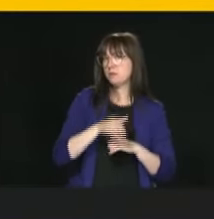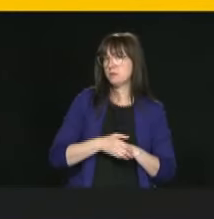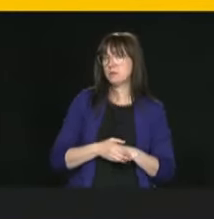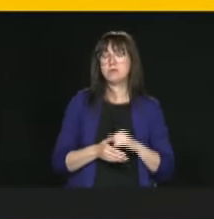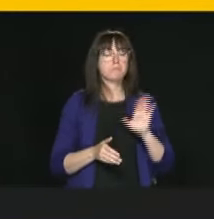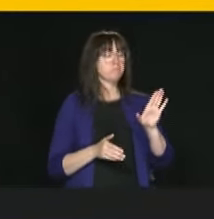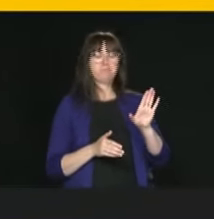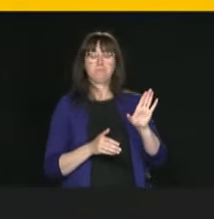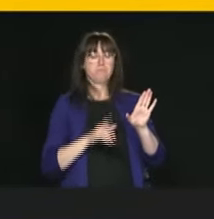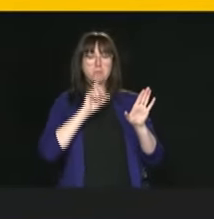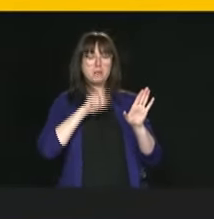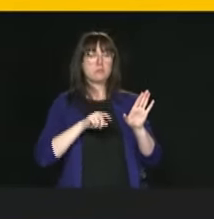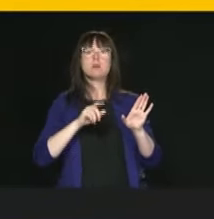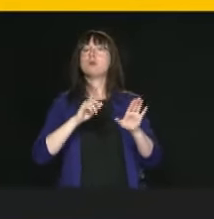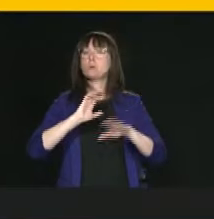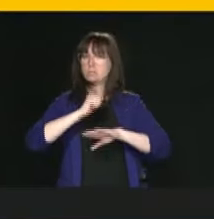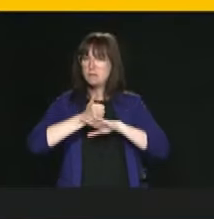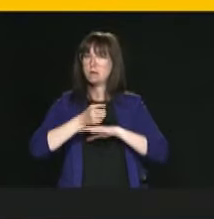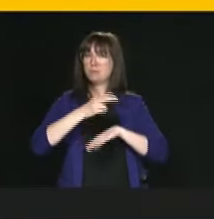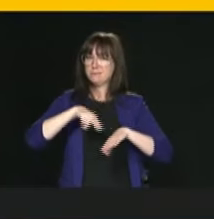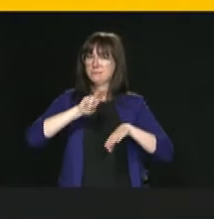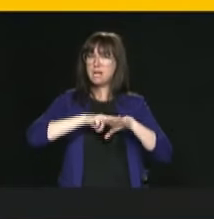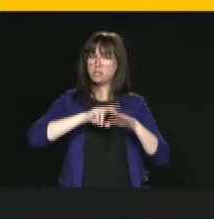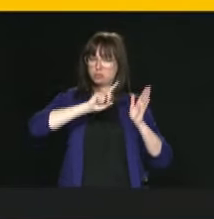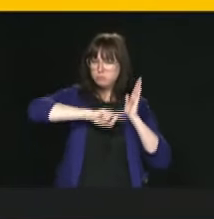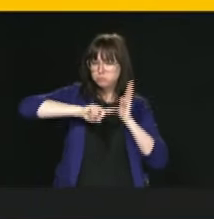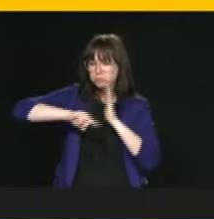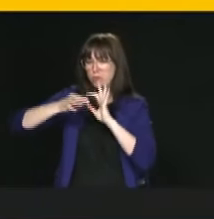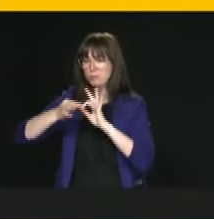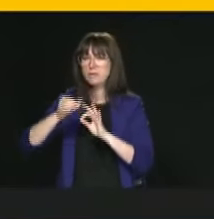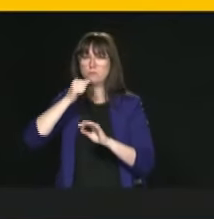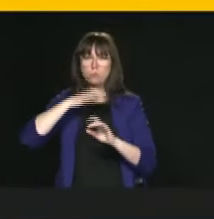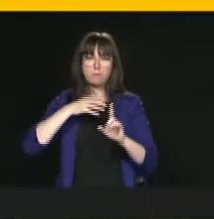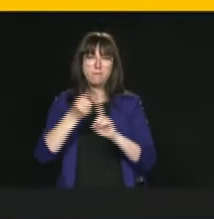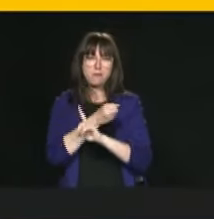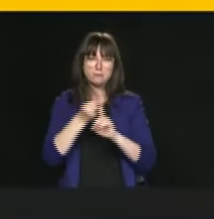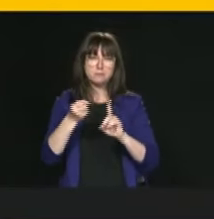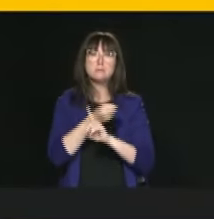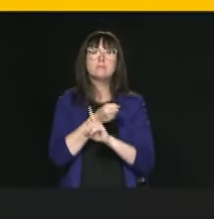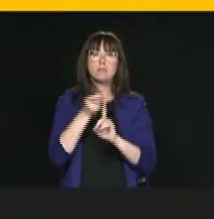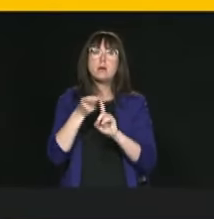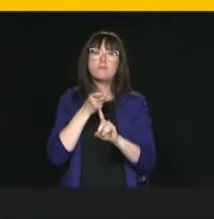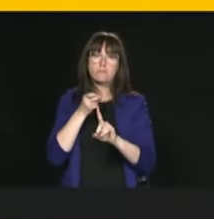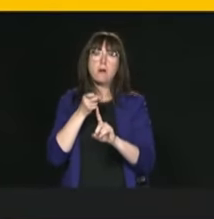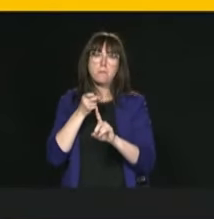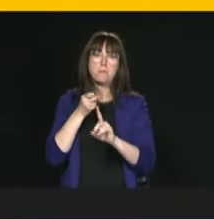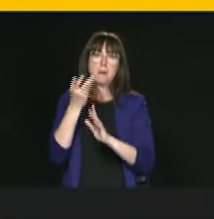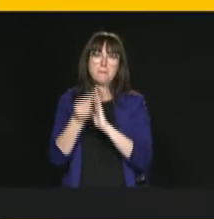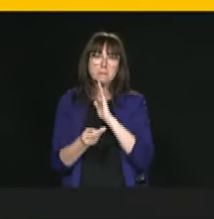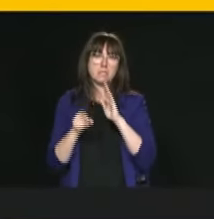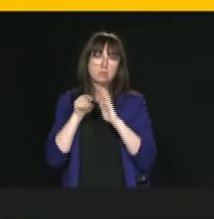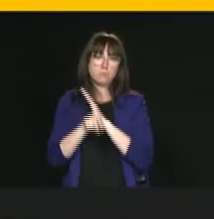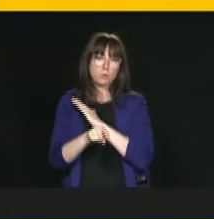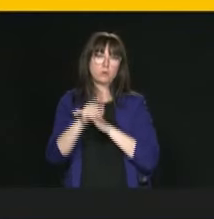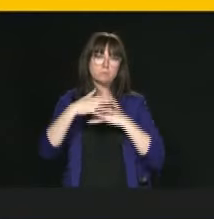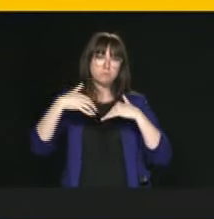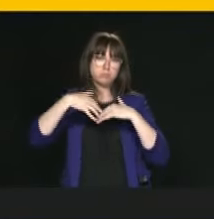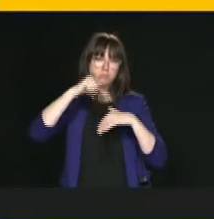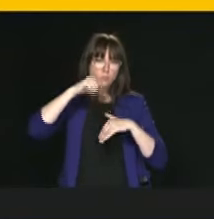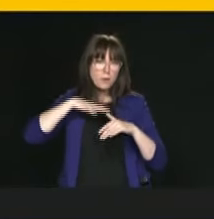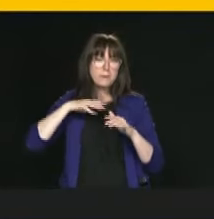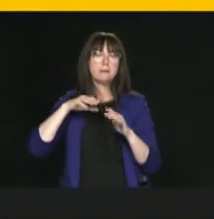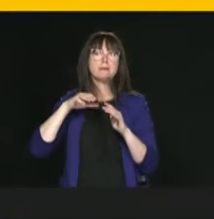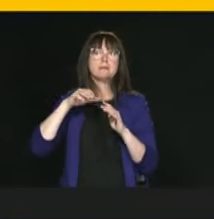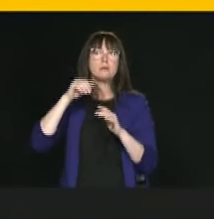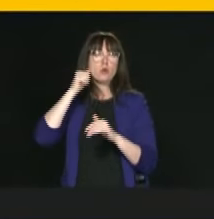on establishing a national action plan on violence against women, coming out of the missing and murdered Indigenous women and girls inquiry,